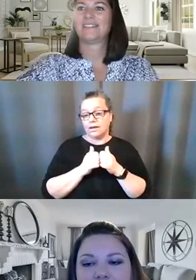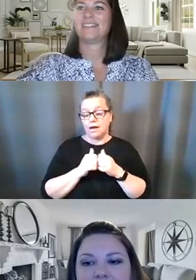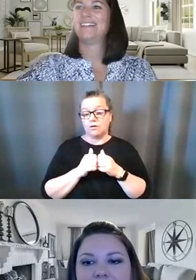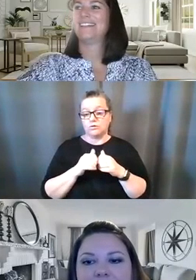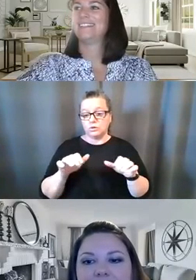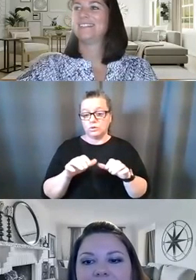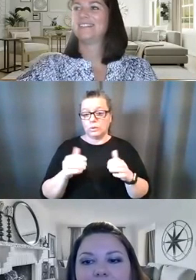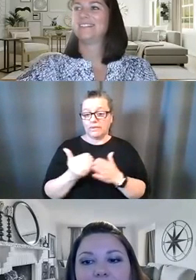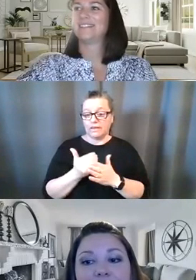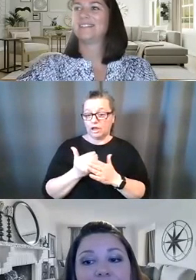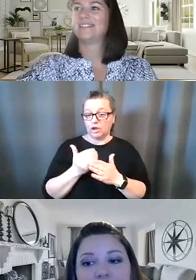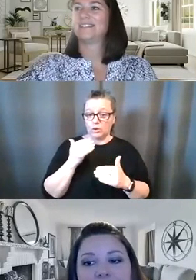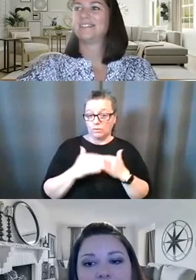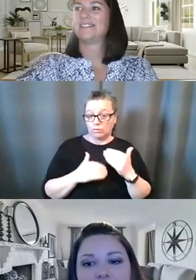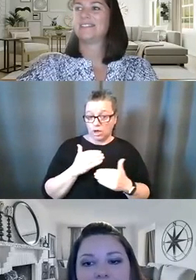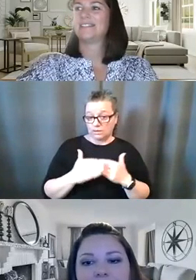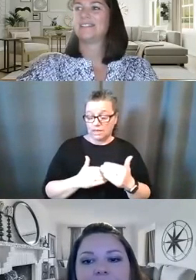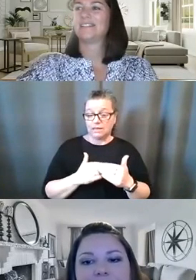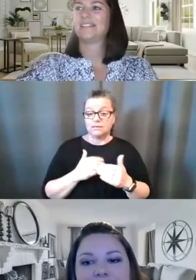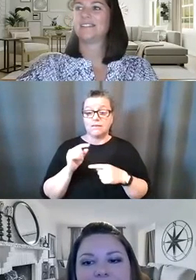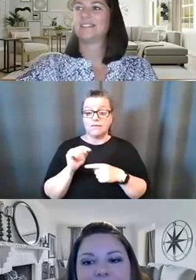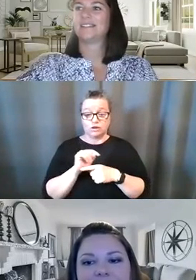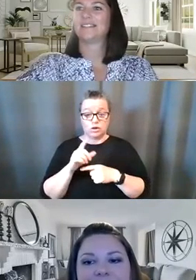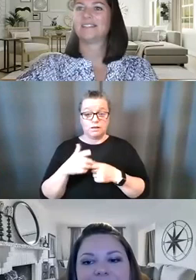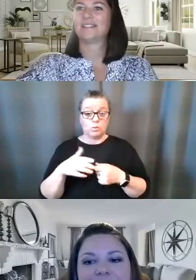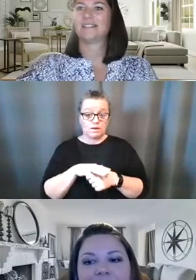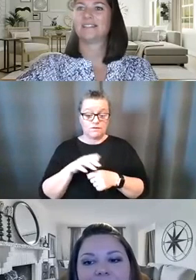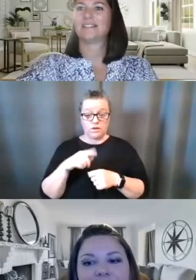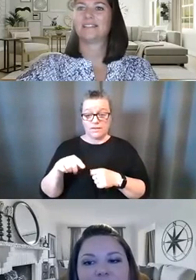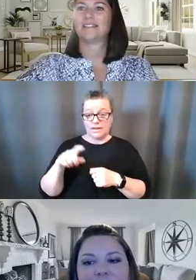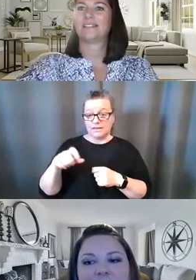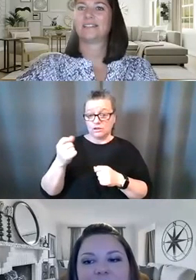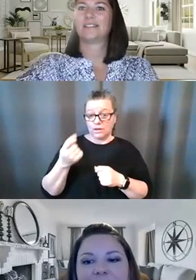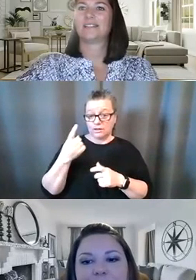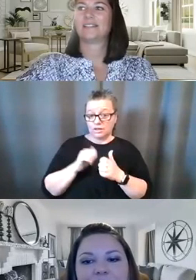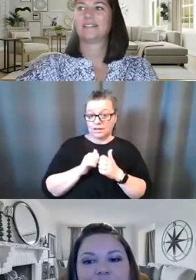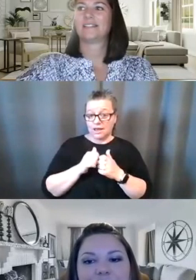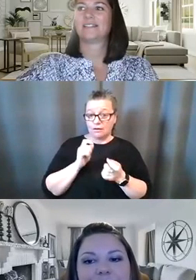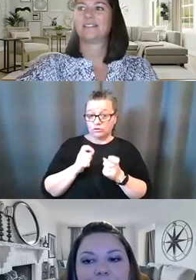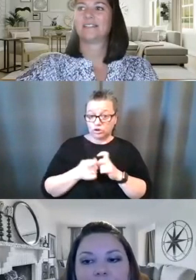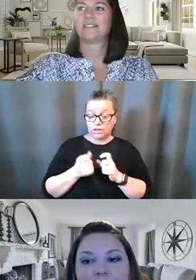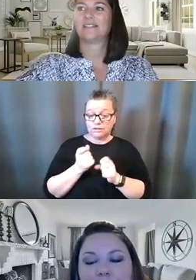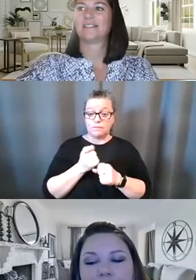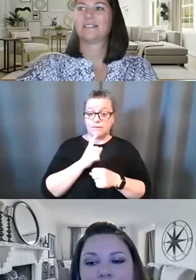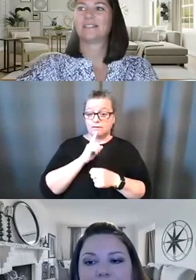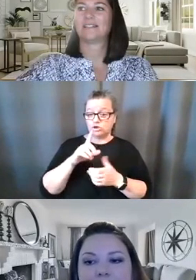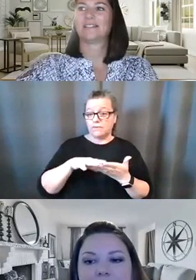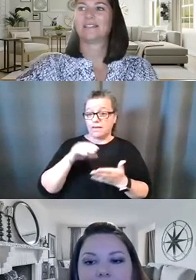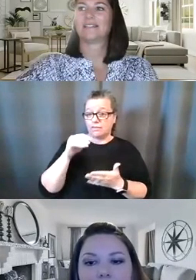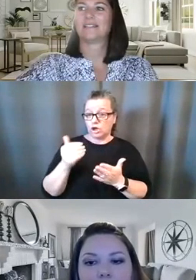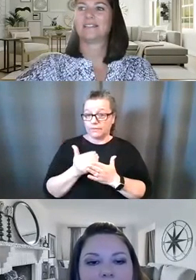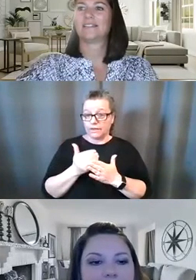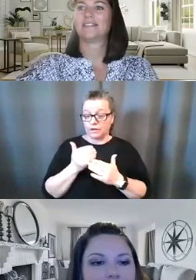new process, which the training will cover. They need to understand how to change and make sure they learn the new